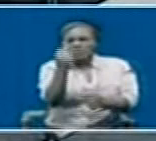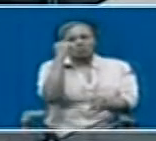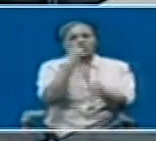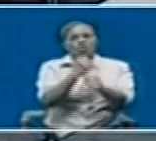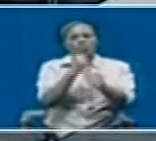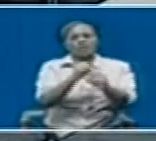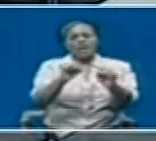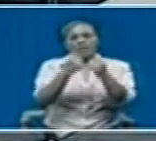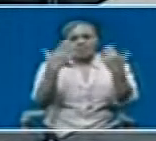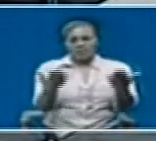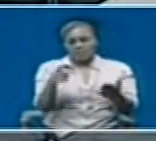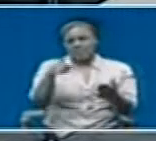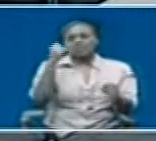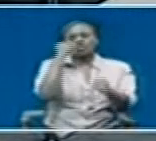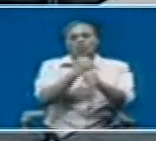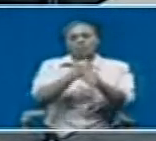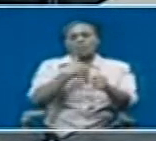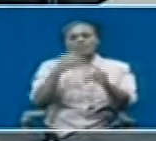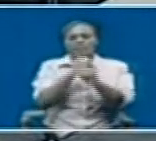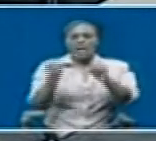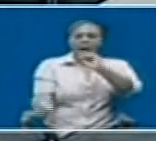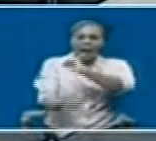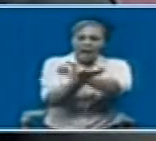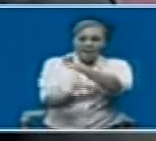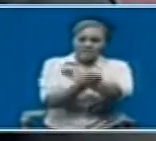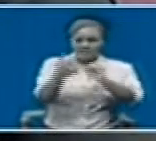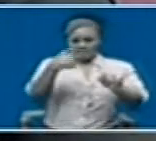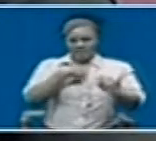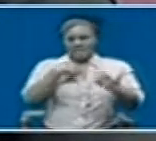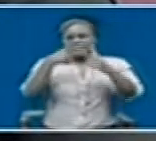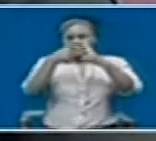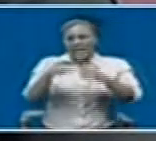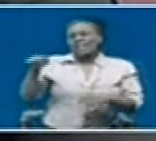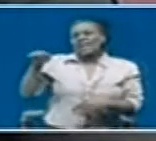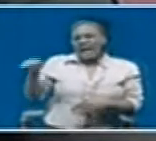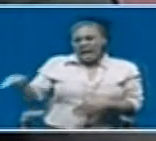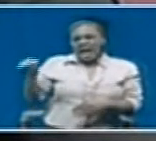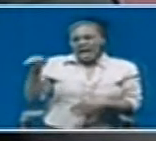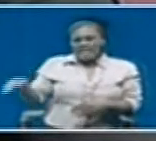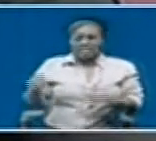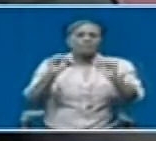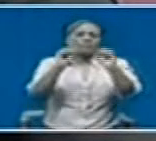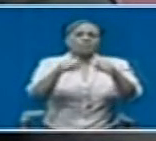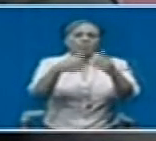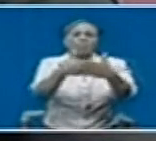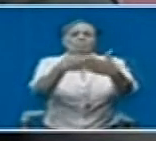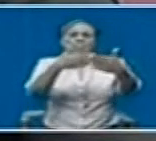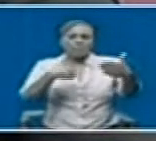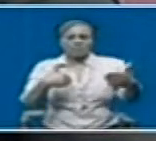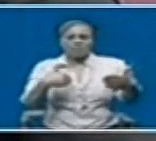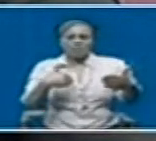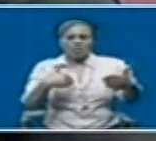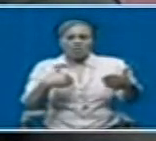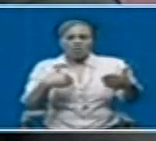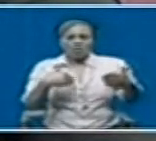find high unemployment rates. Right. My advice would be start as early as possible, maybe before even